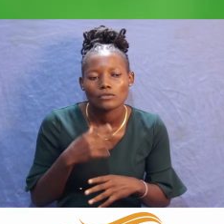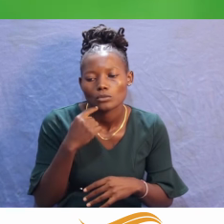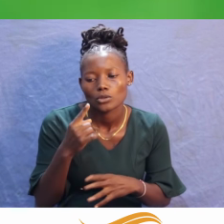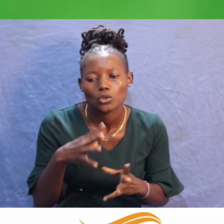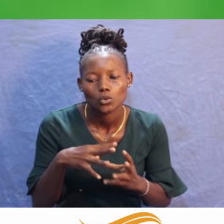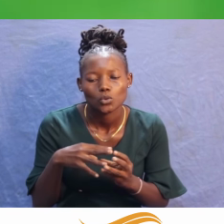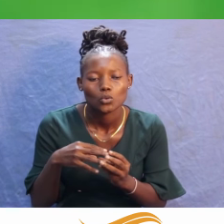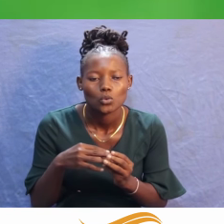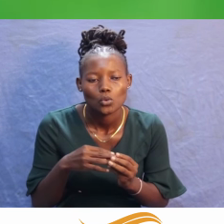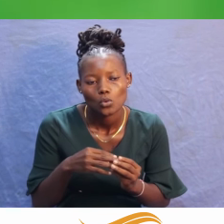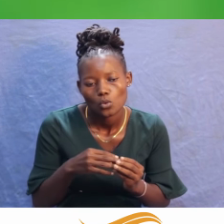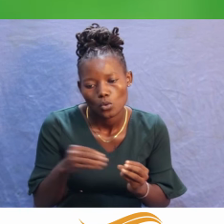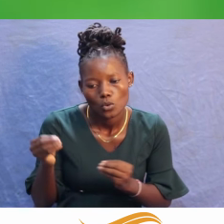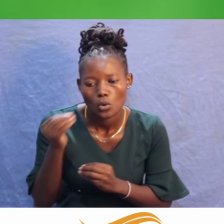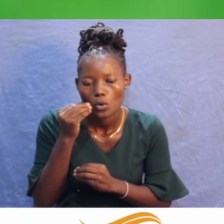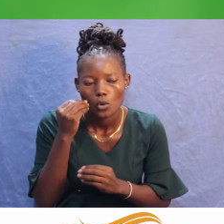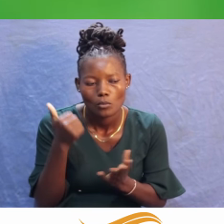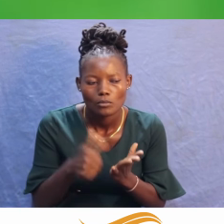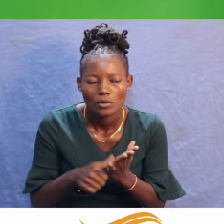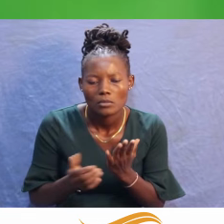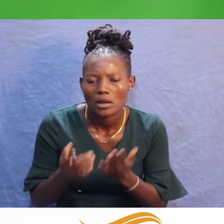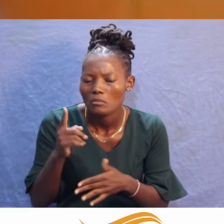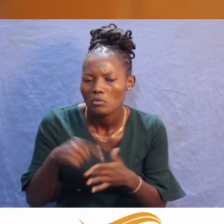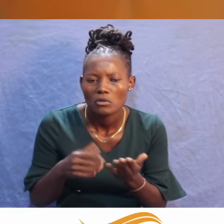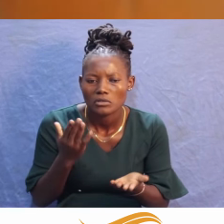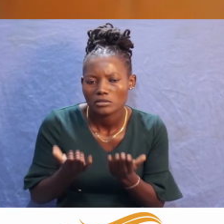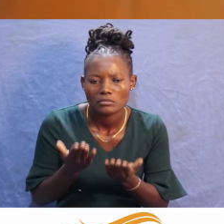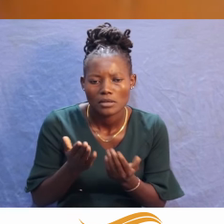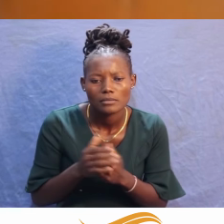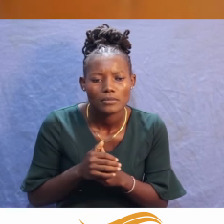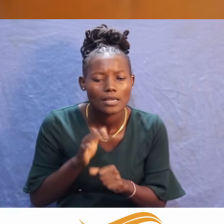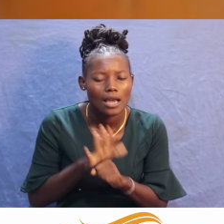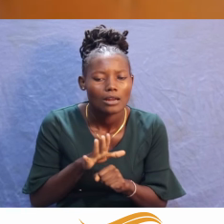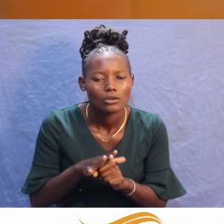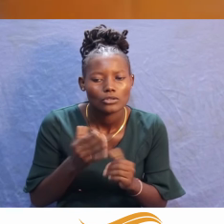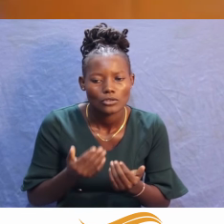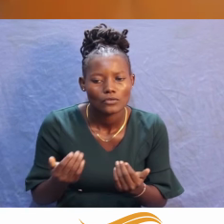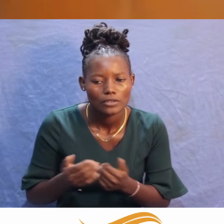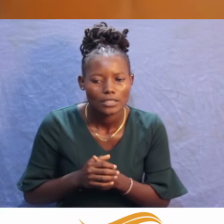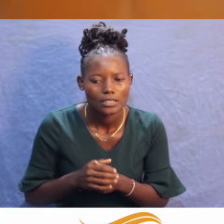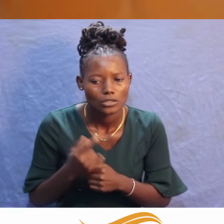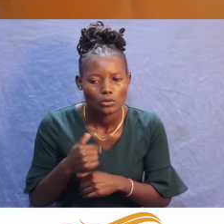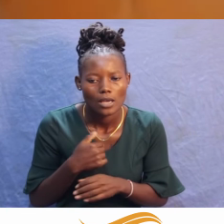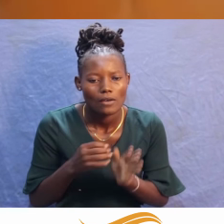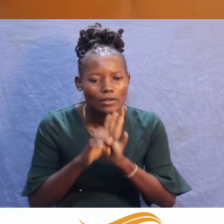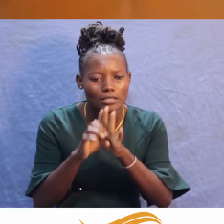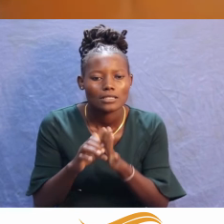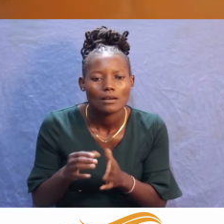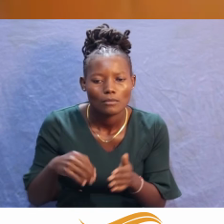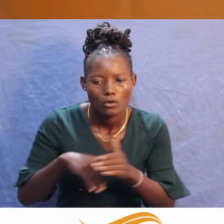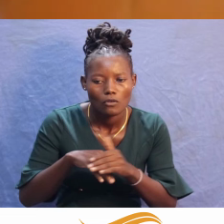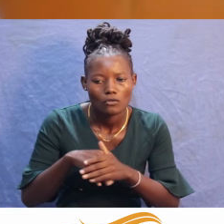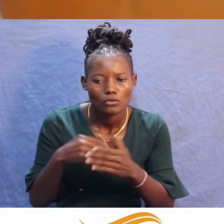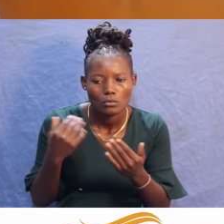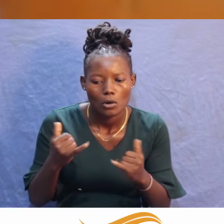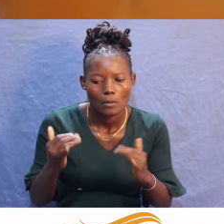could be the problem in that case? There are a couple things. and we just had an incident, a football player about a month